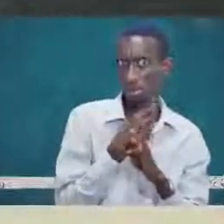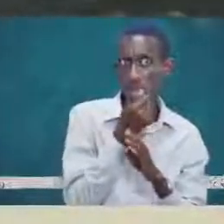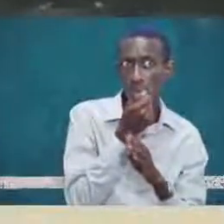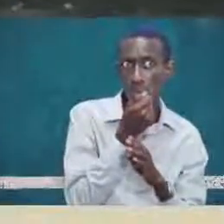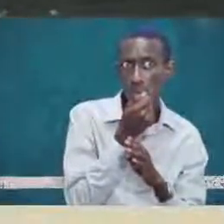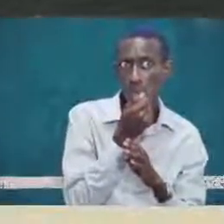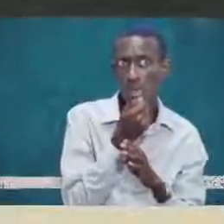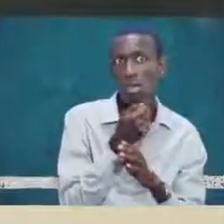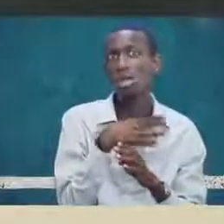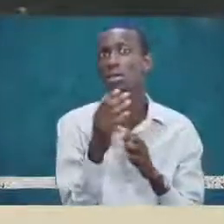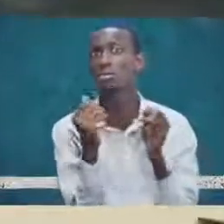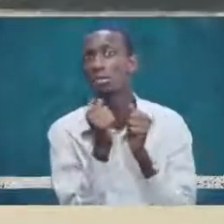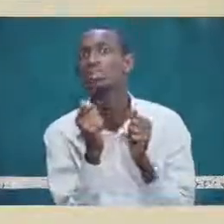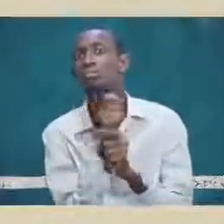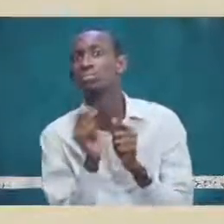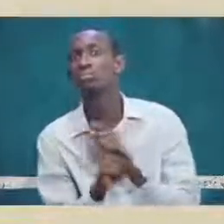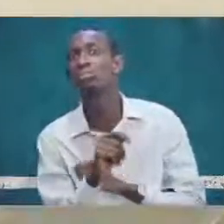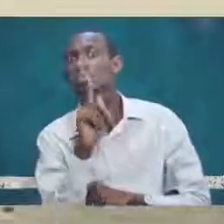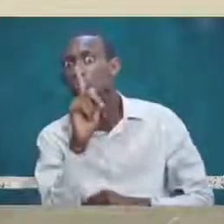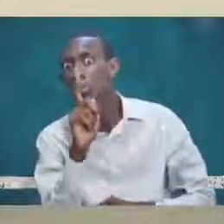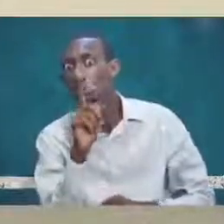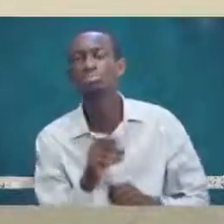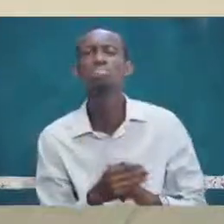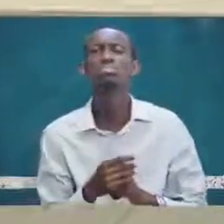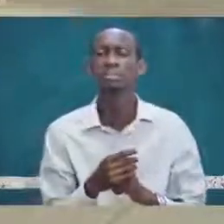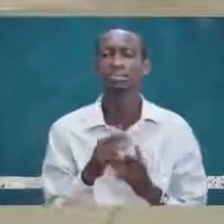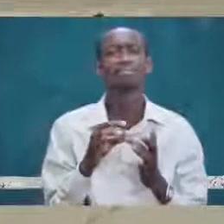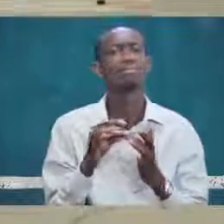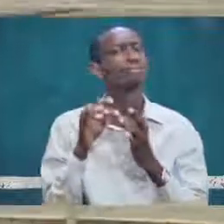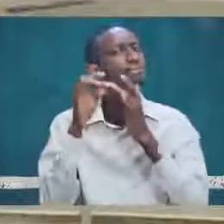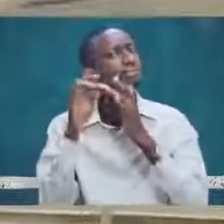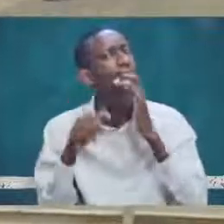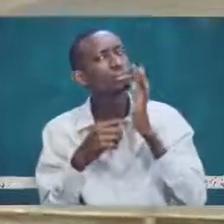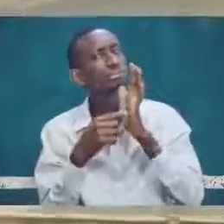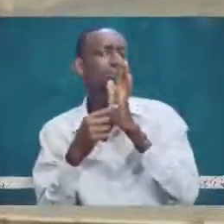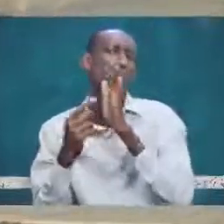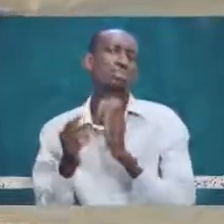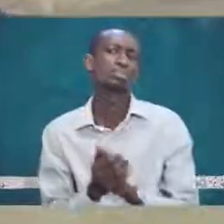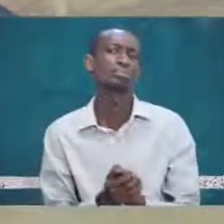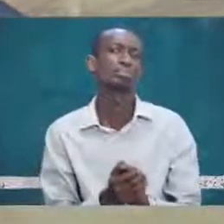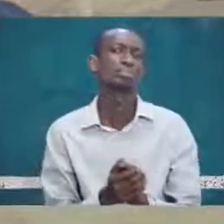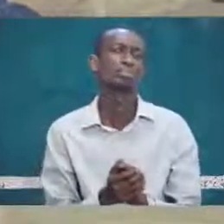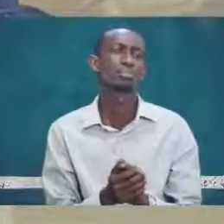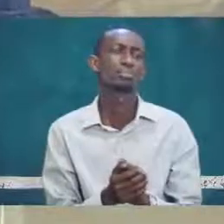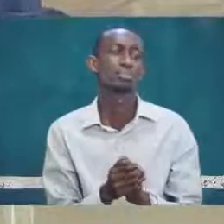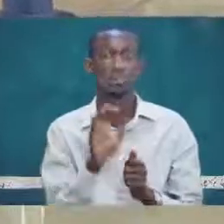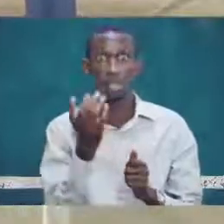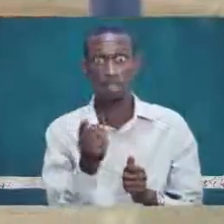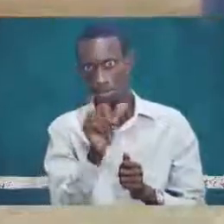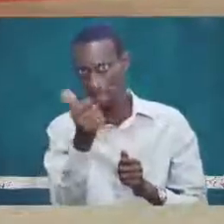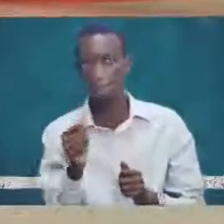it is white again. So those are the unique characteristics of these oxides. And then we have another